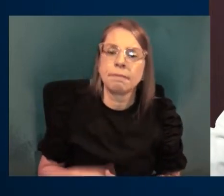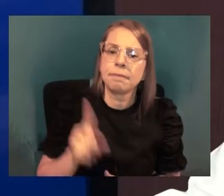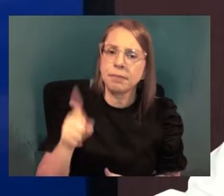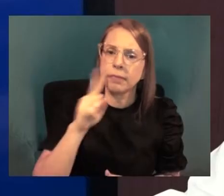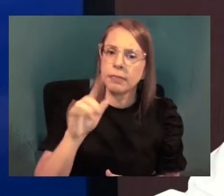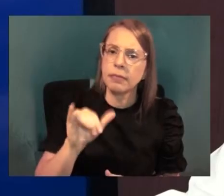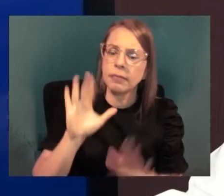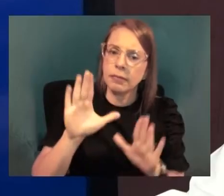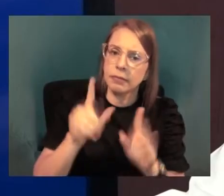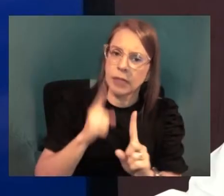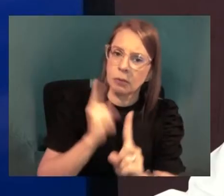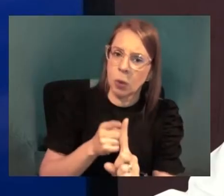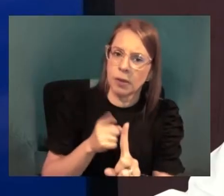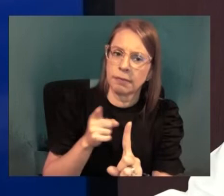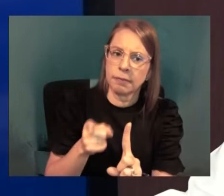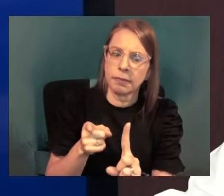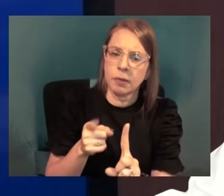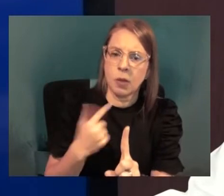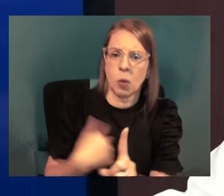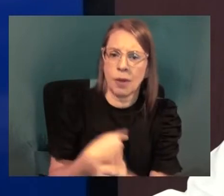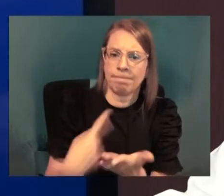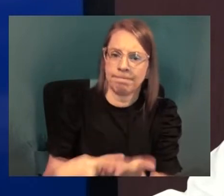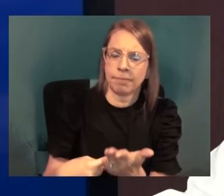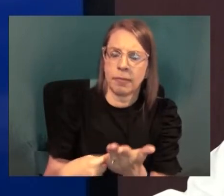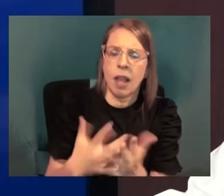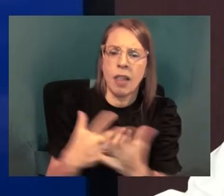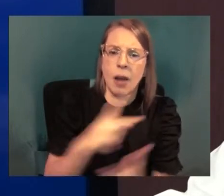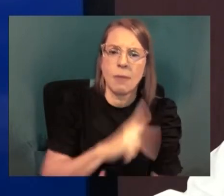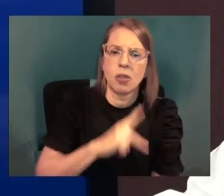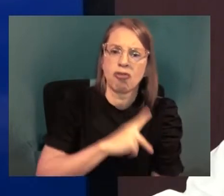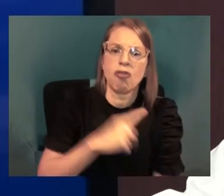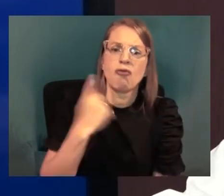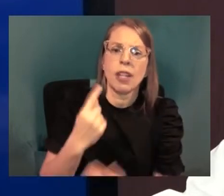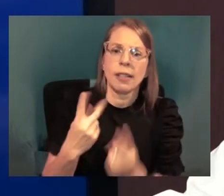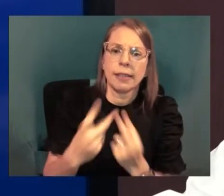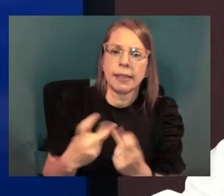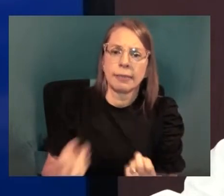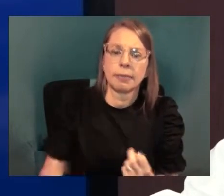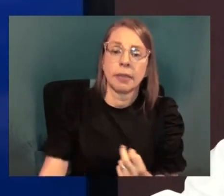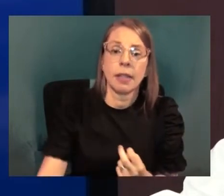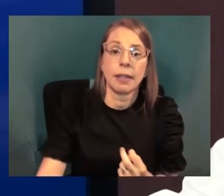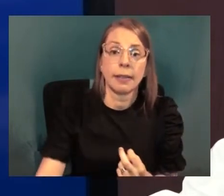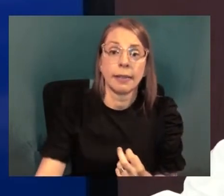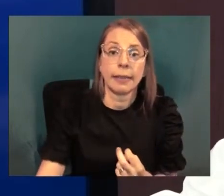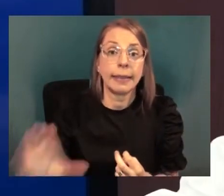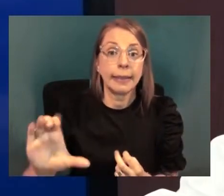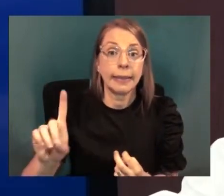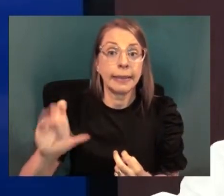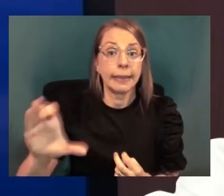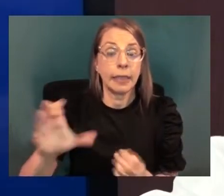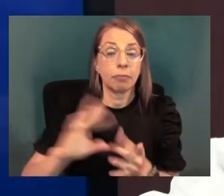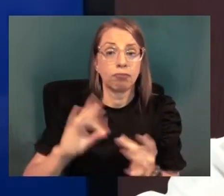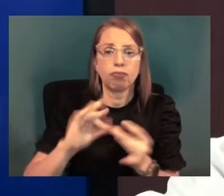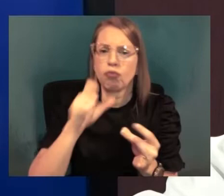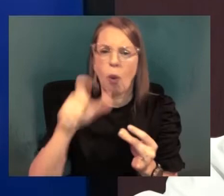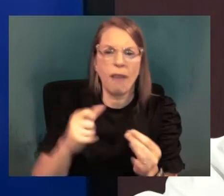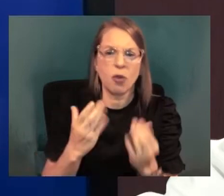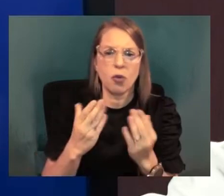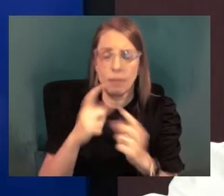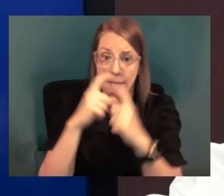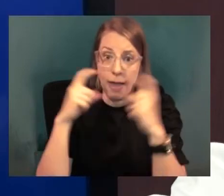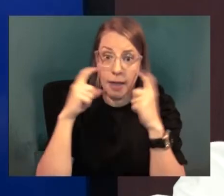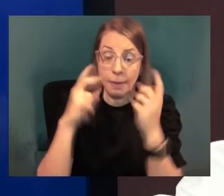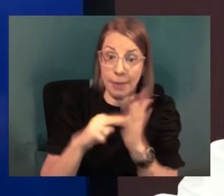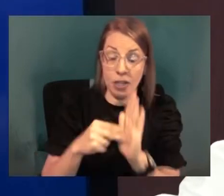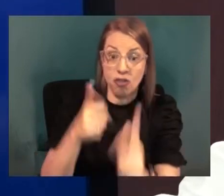talked a lot about what is your personal risk assessment throughout this. And just because the CDC says you don't have to mask doesn't mean you don't have to mask. You can